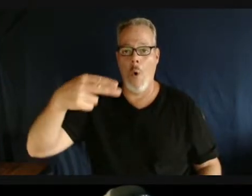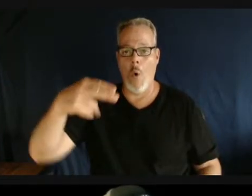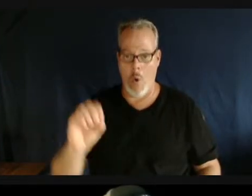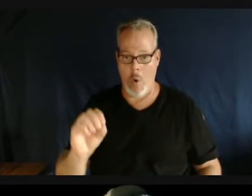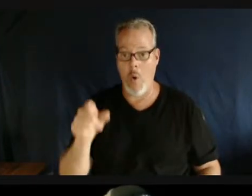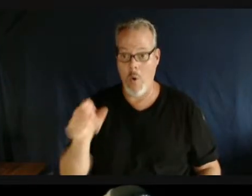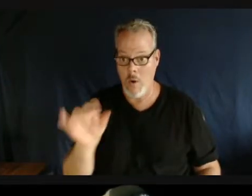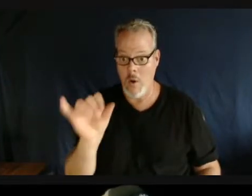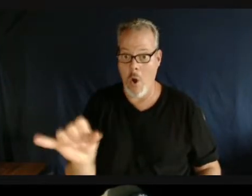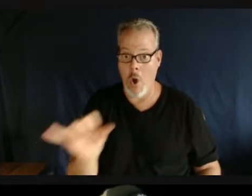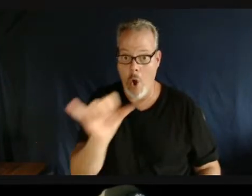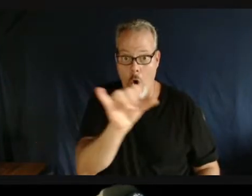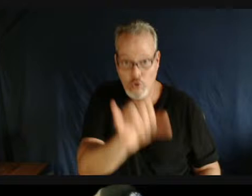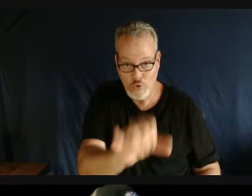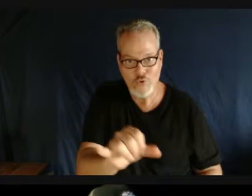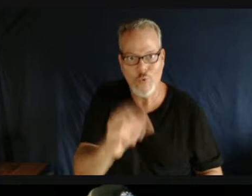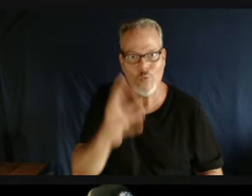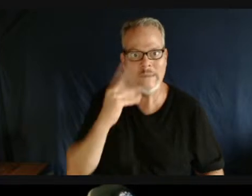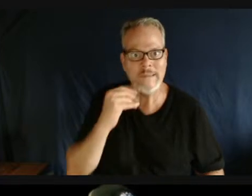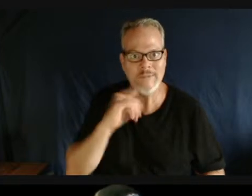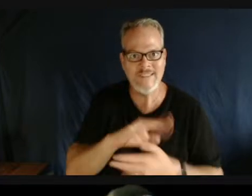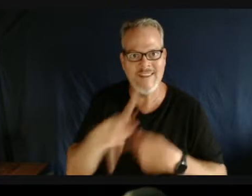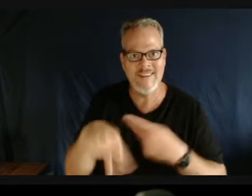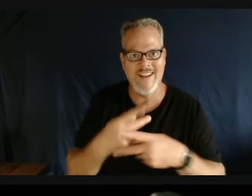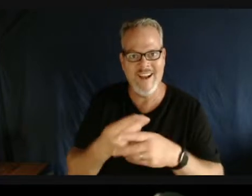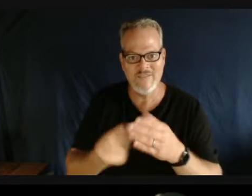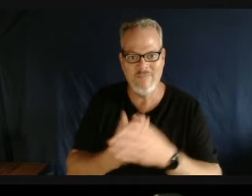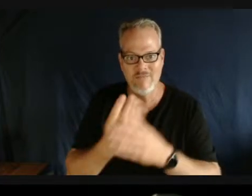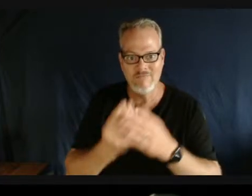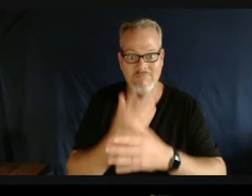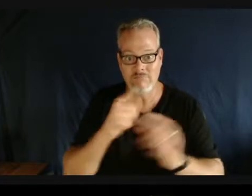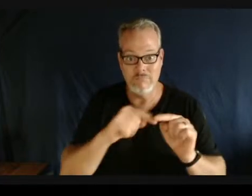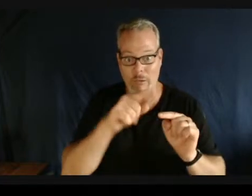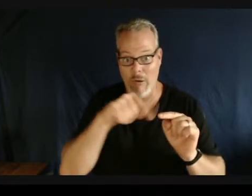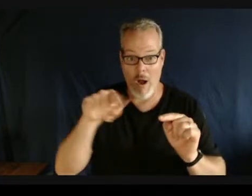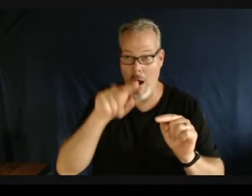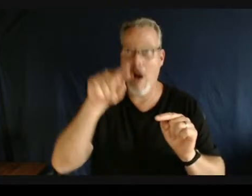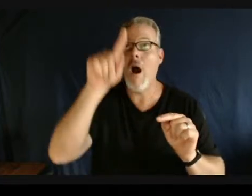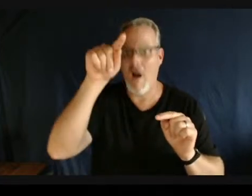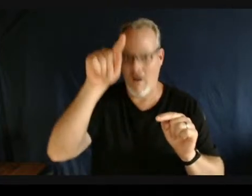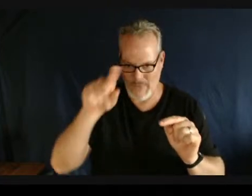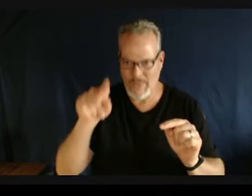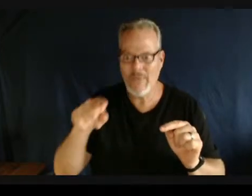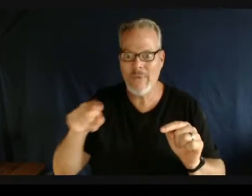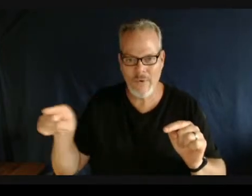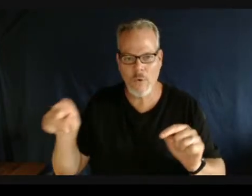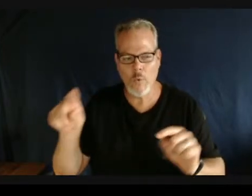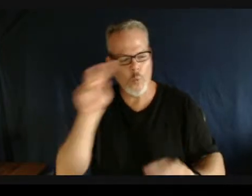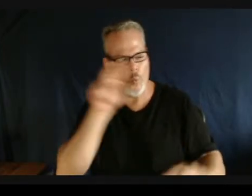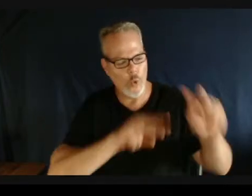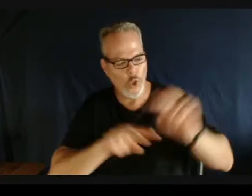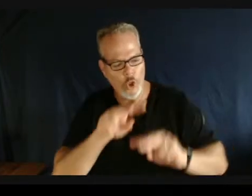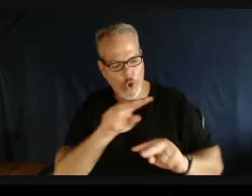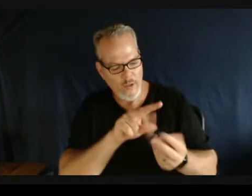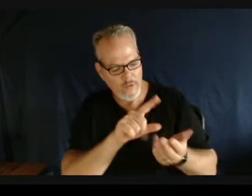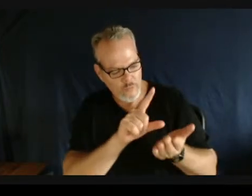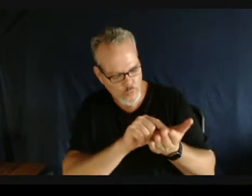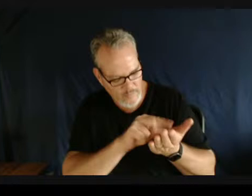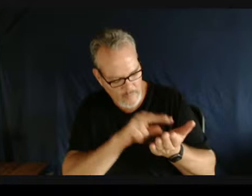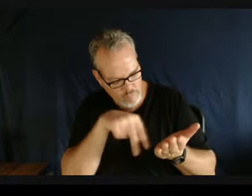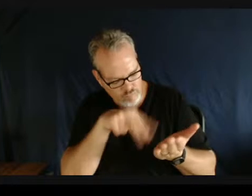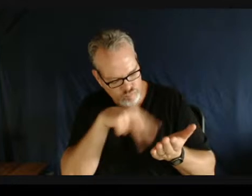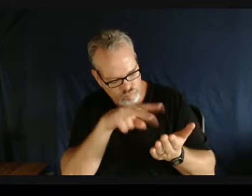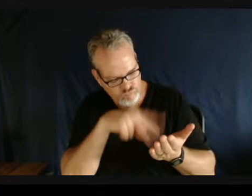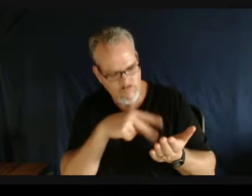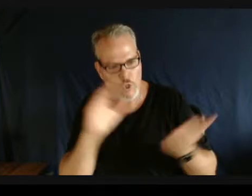taken the USGS Professional Paper 537E and looked through for what they report as heights and plotted them here. The